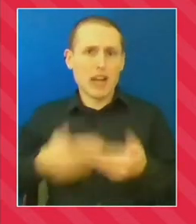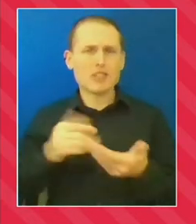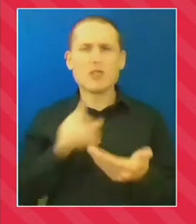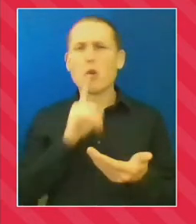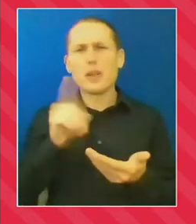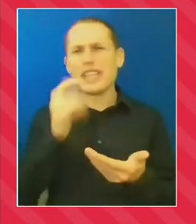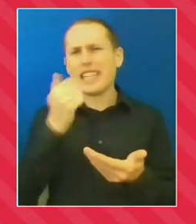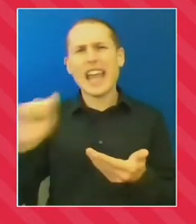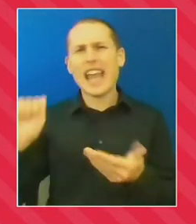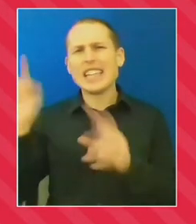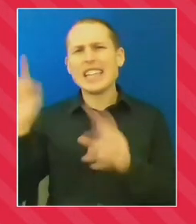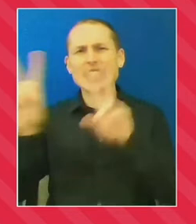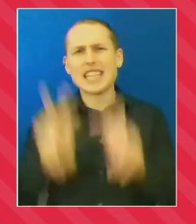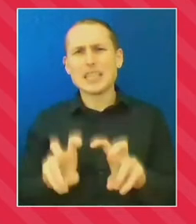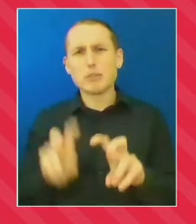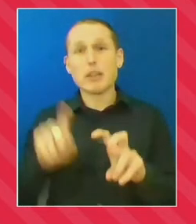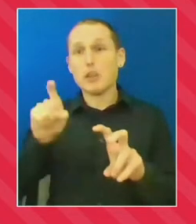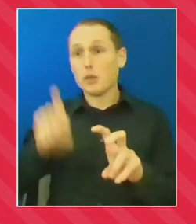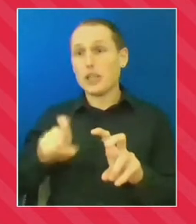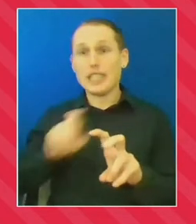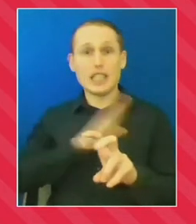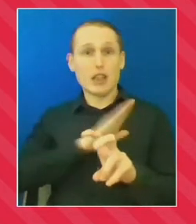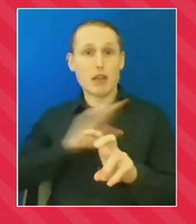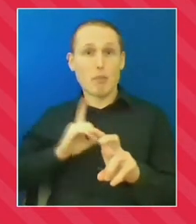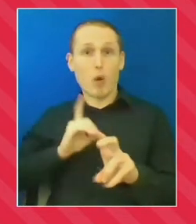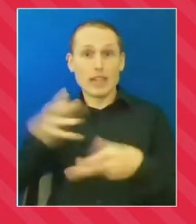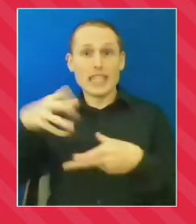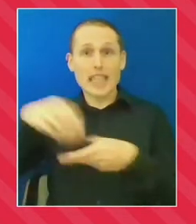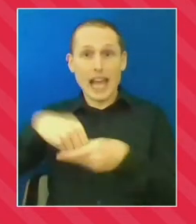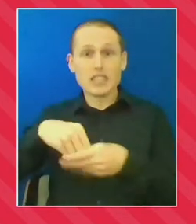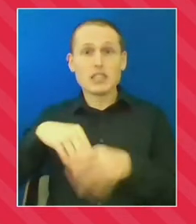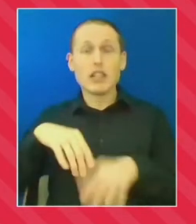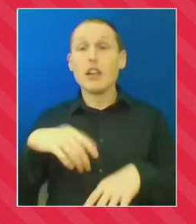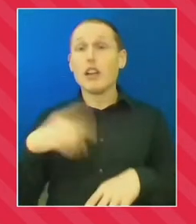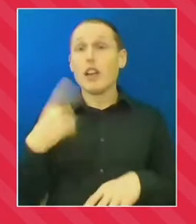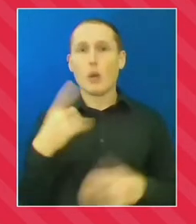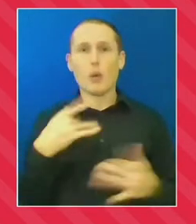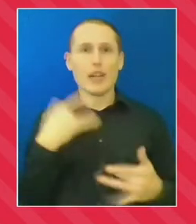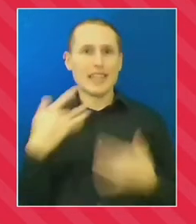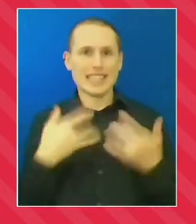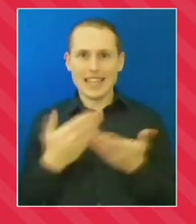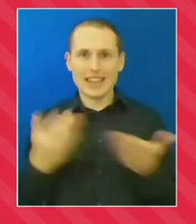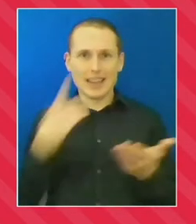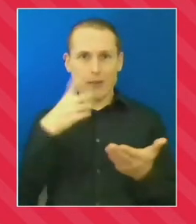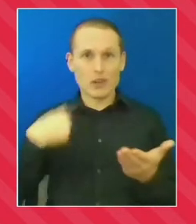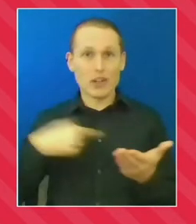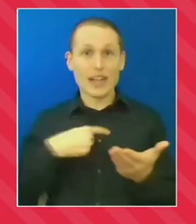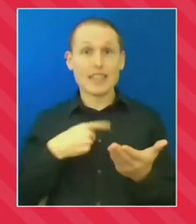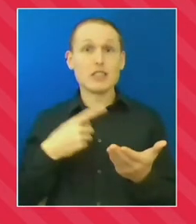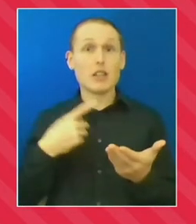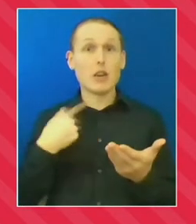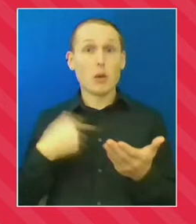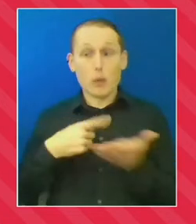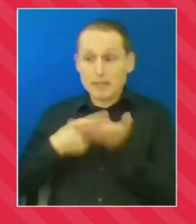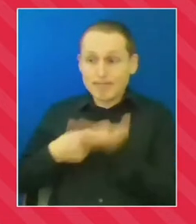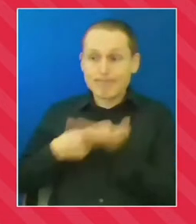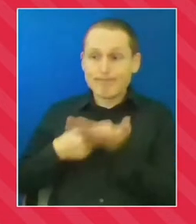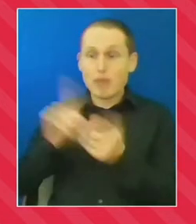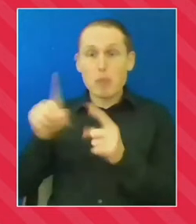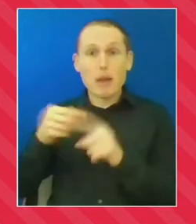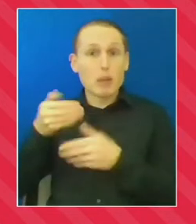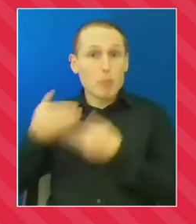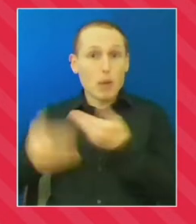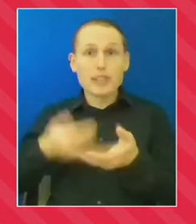board is engaged. And one of the most exciting things for us after we walked through the process and we talked